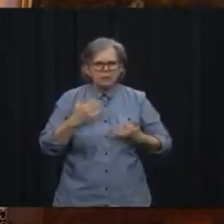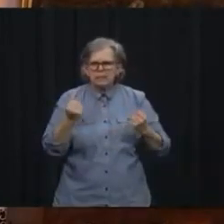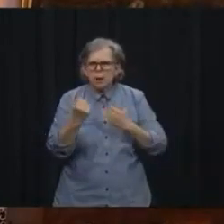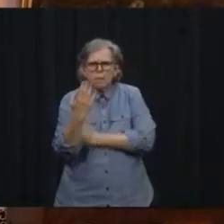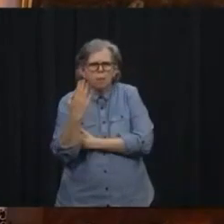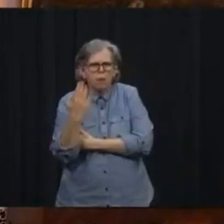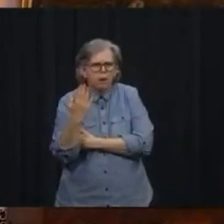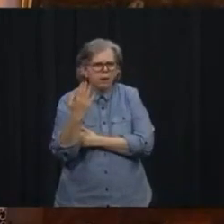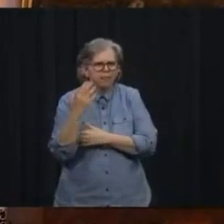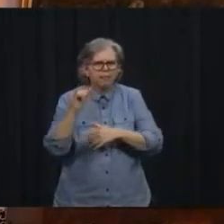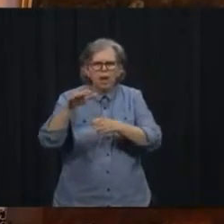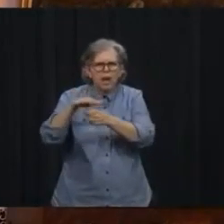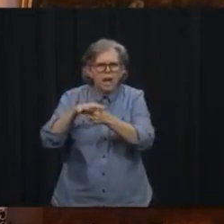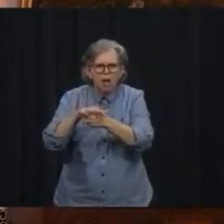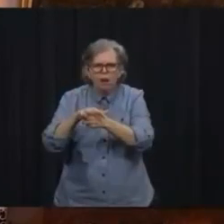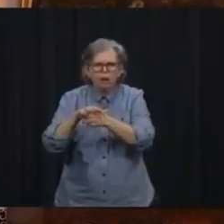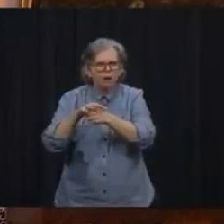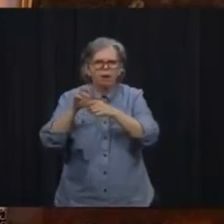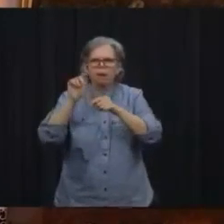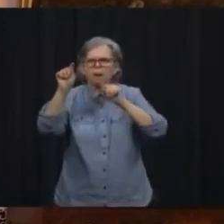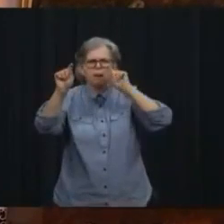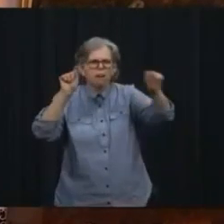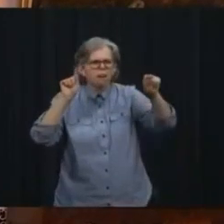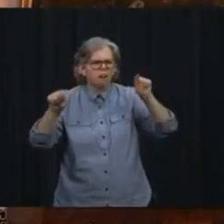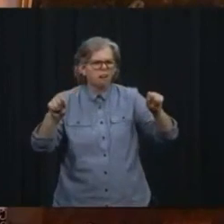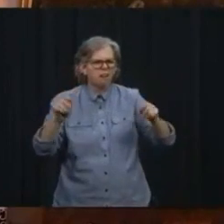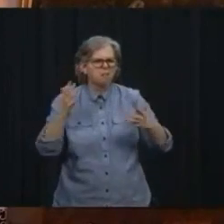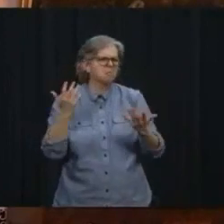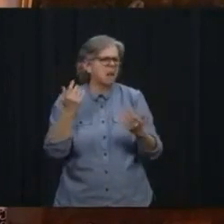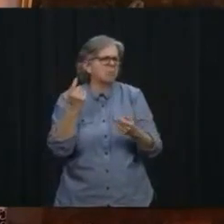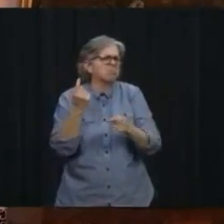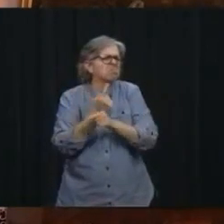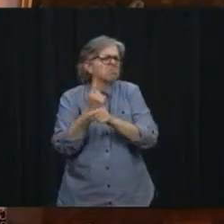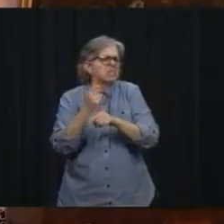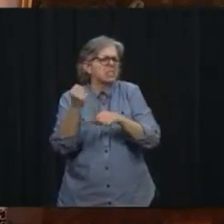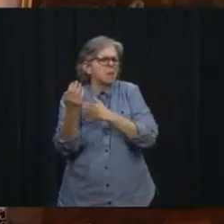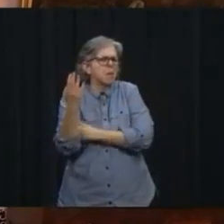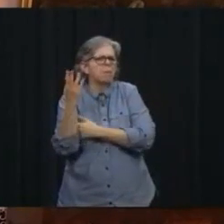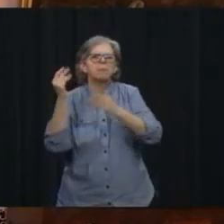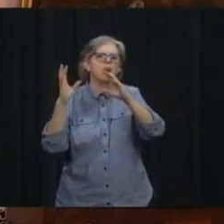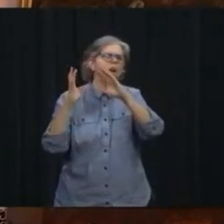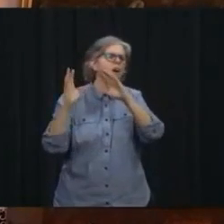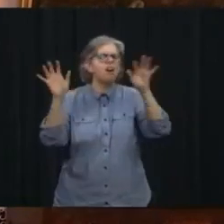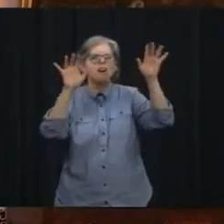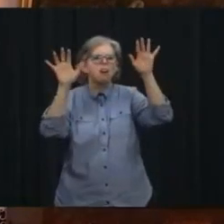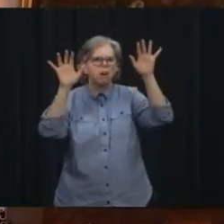state about bars being open and people congregating and coming together. About